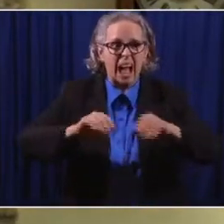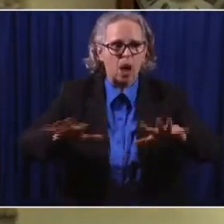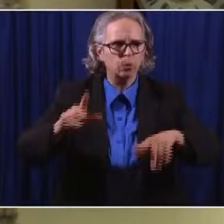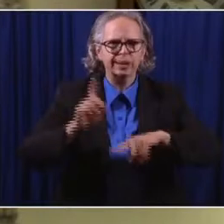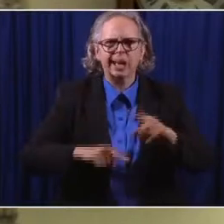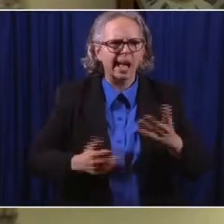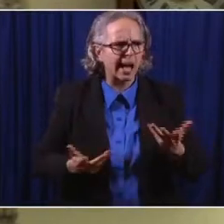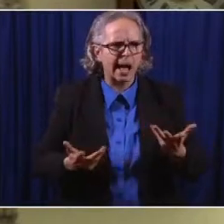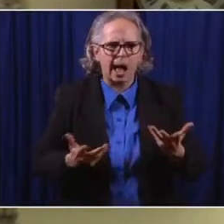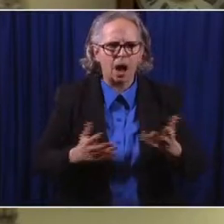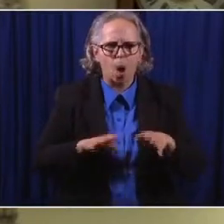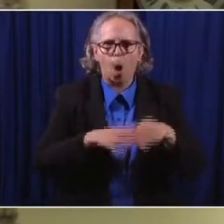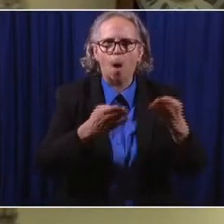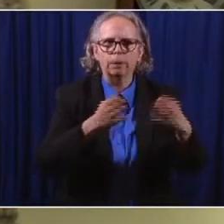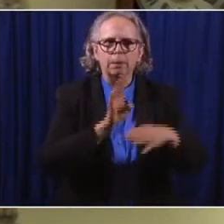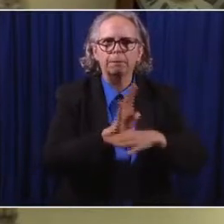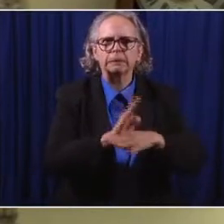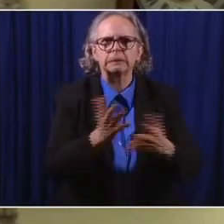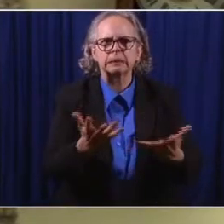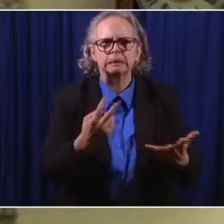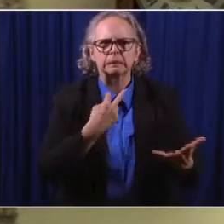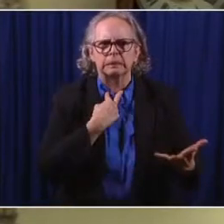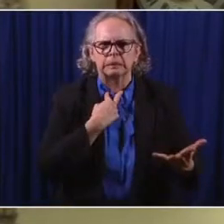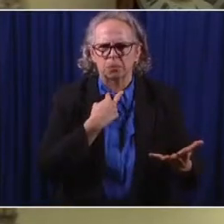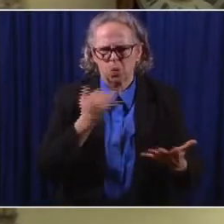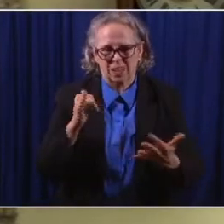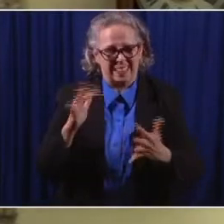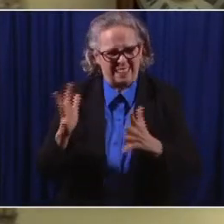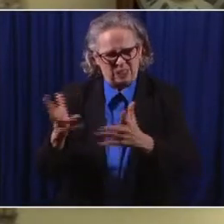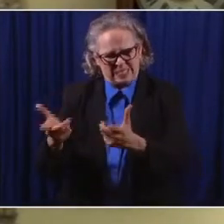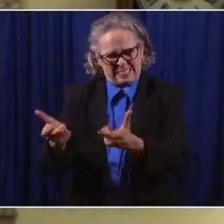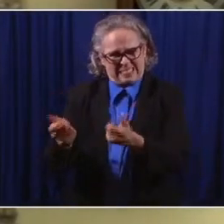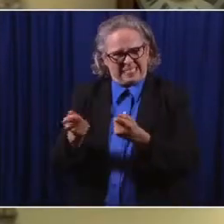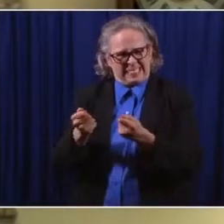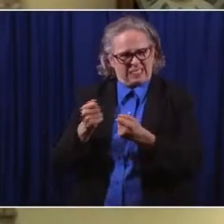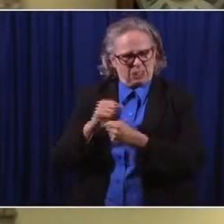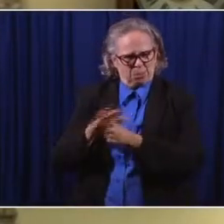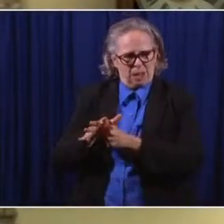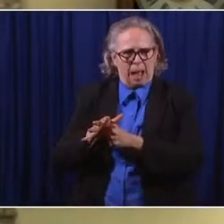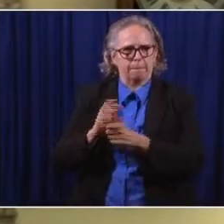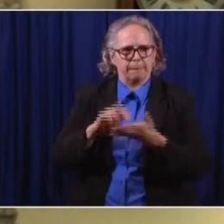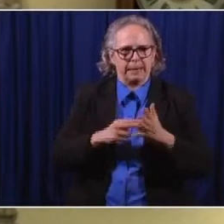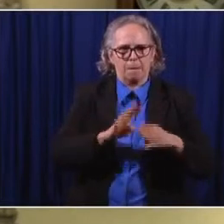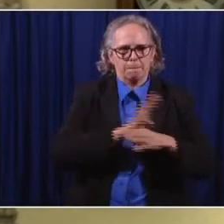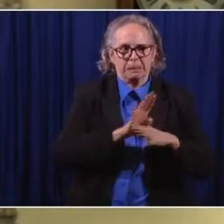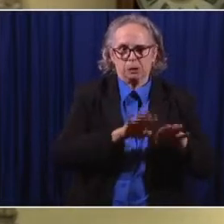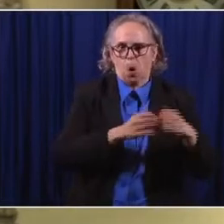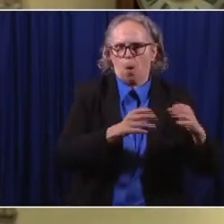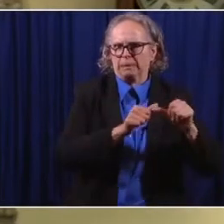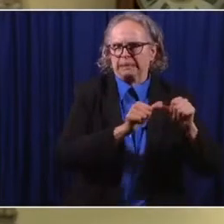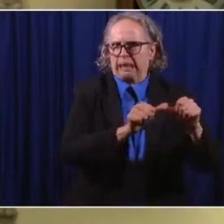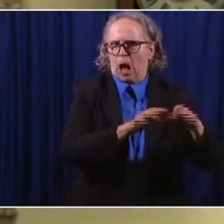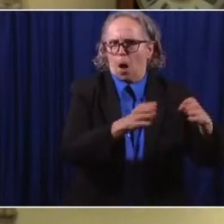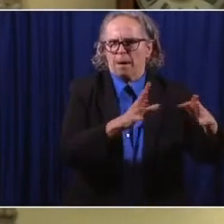we can keep it tamped down, that means that, our businesses can come back. So I don't know, John, if you